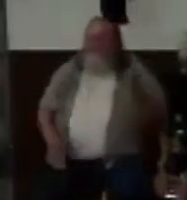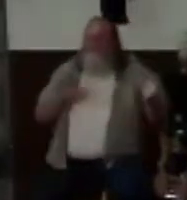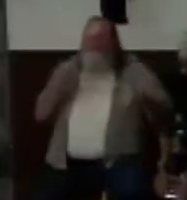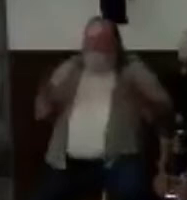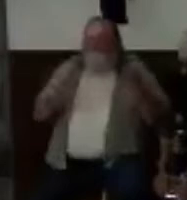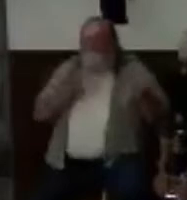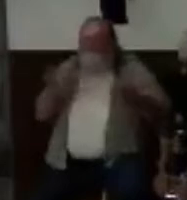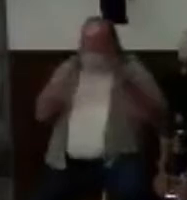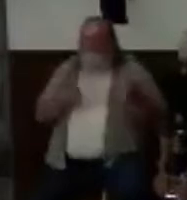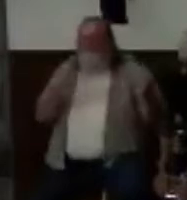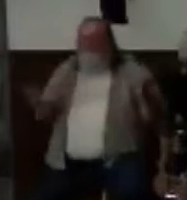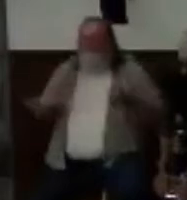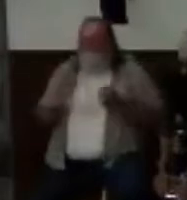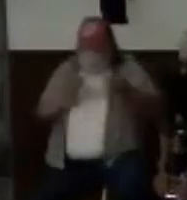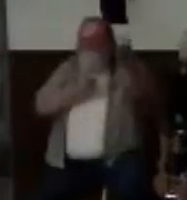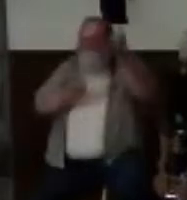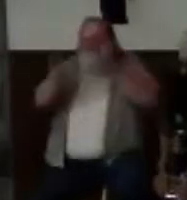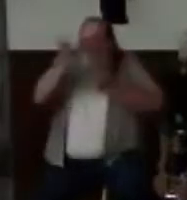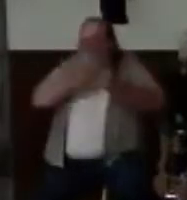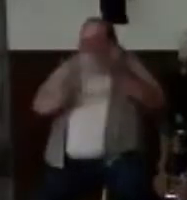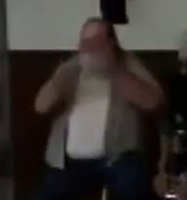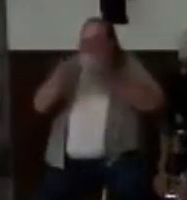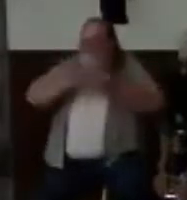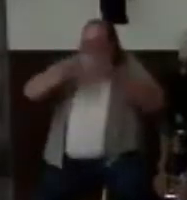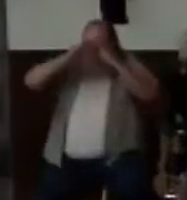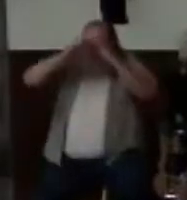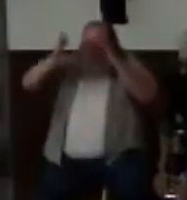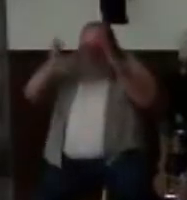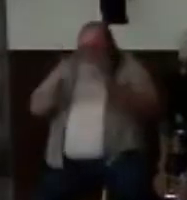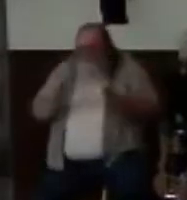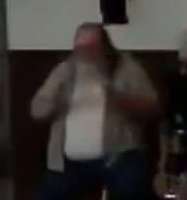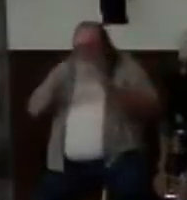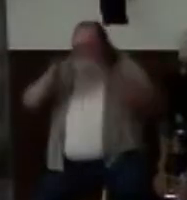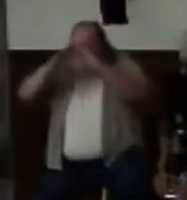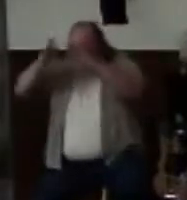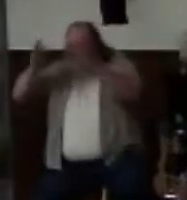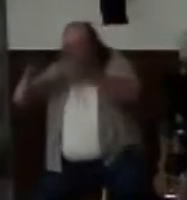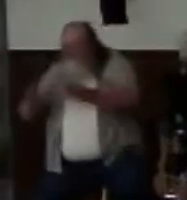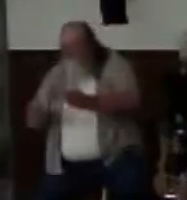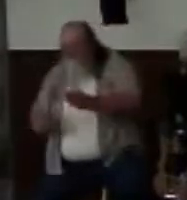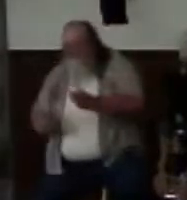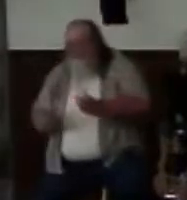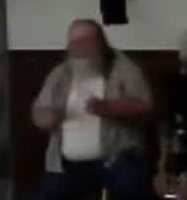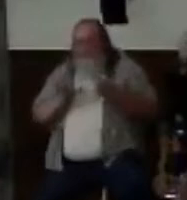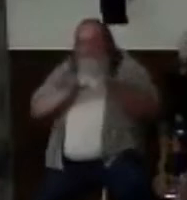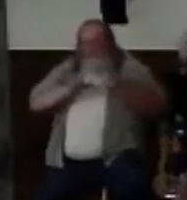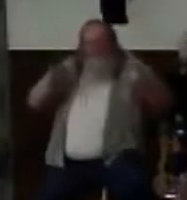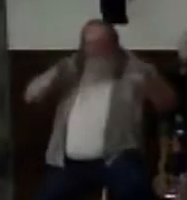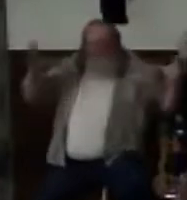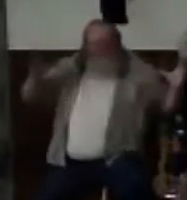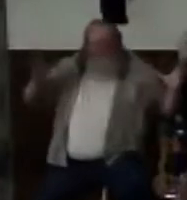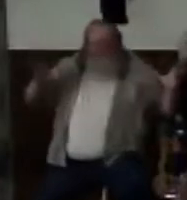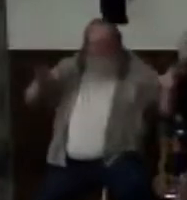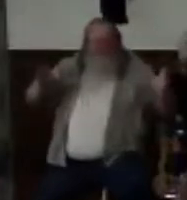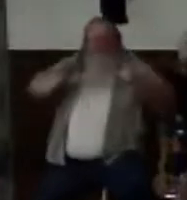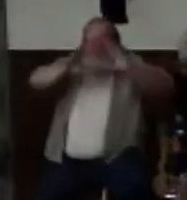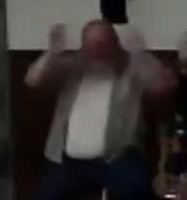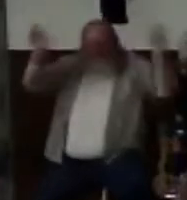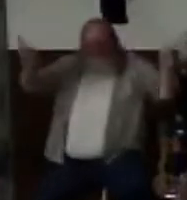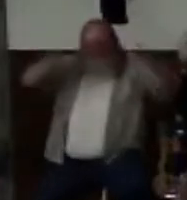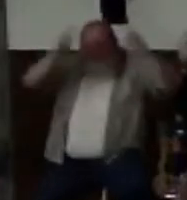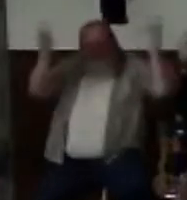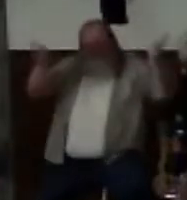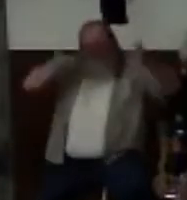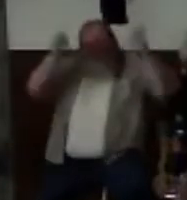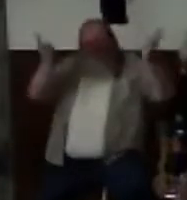7. This festival was the big celebration. The biggest